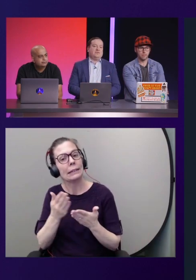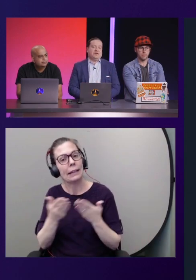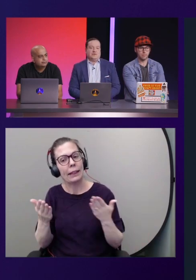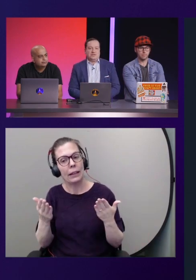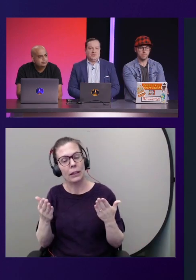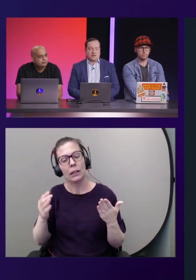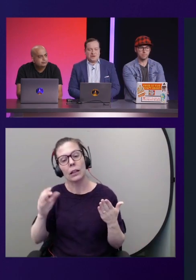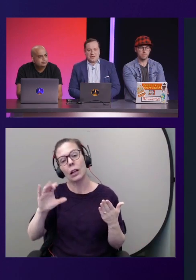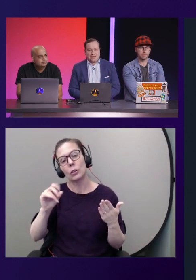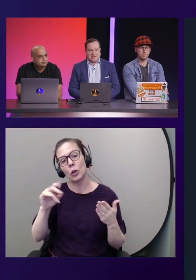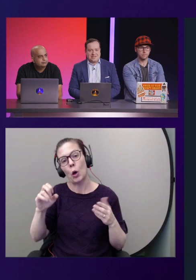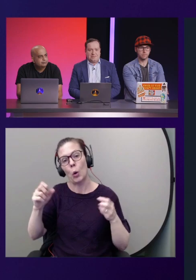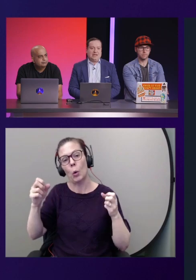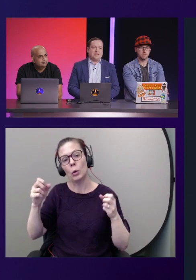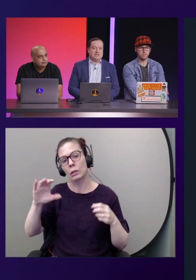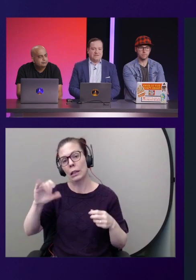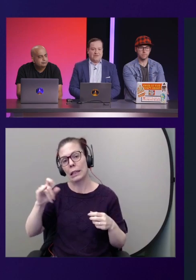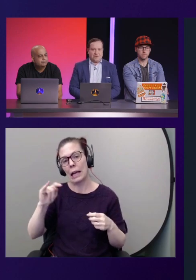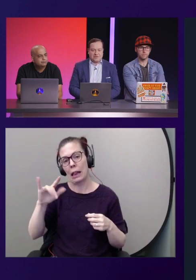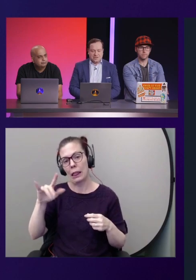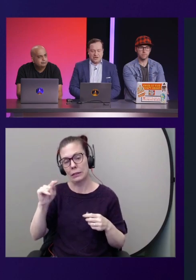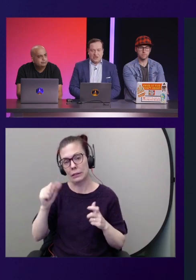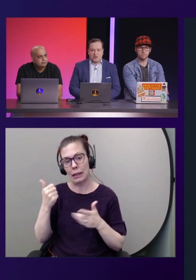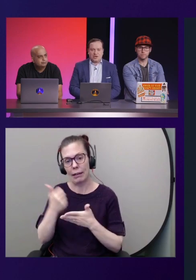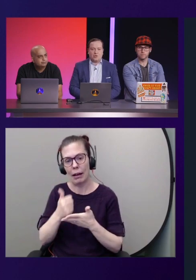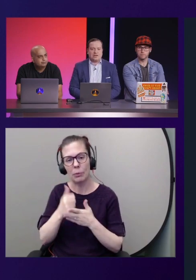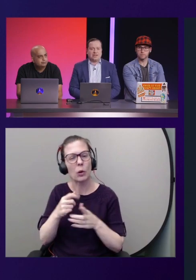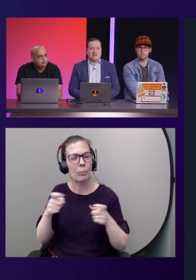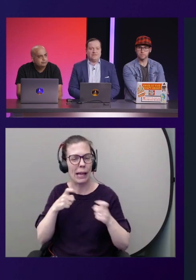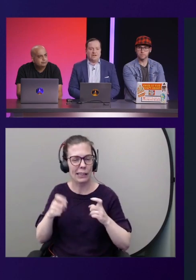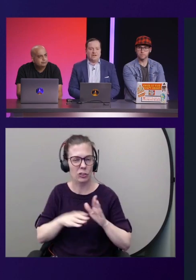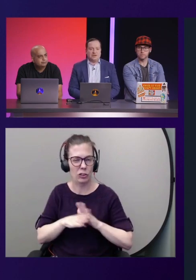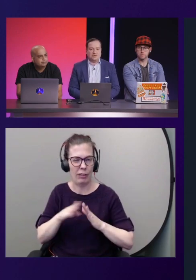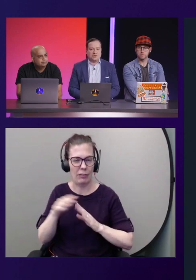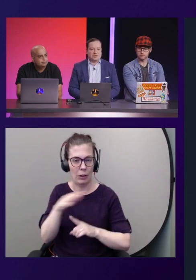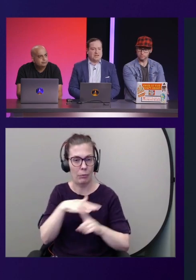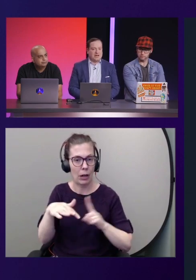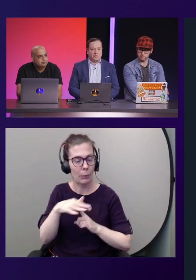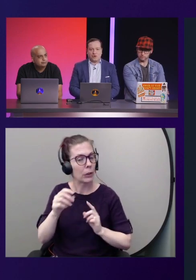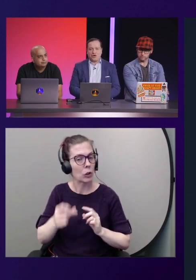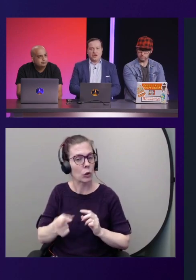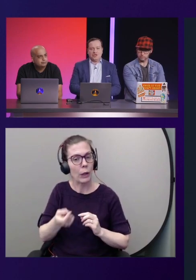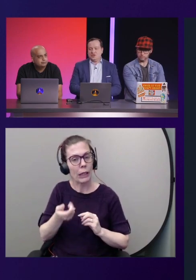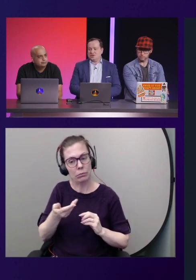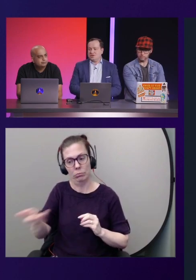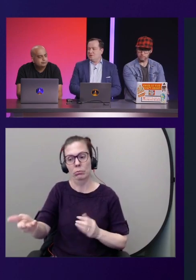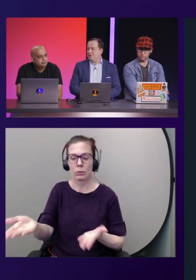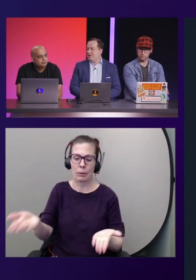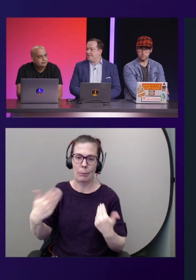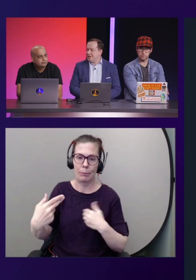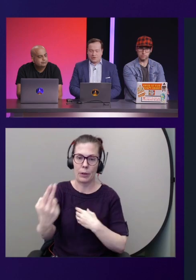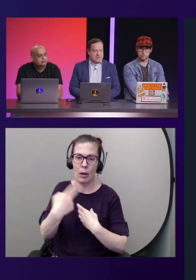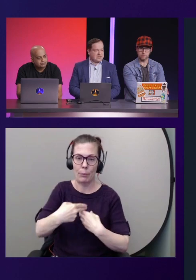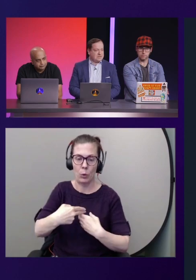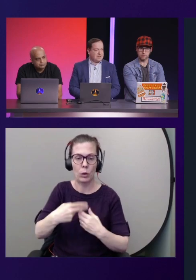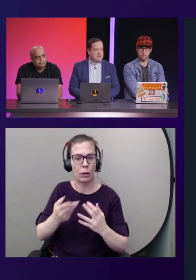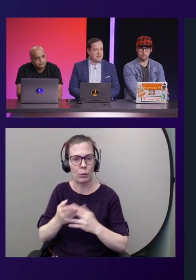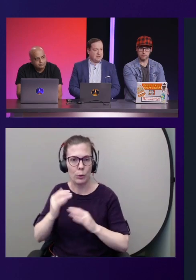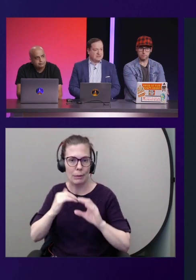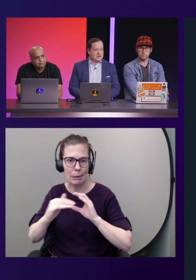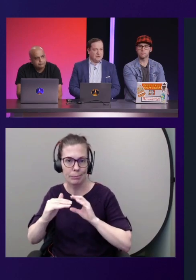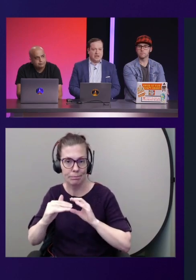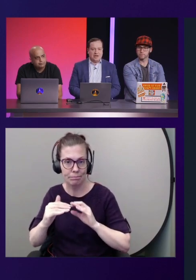CodeCatalyst can help here. So with CodeCatalyst and managed dev environments, you can quickly invite a user to onboard just through their email address,